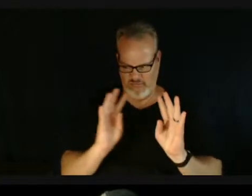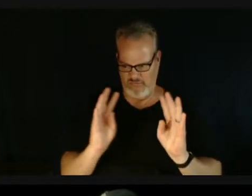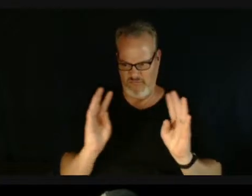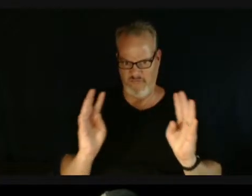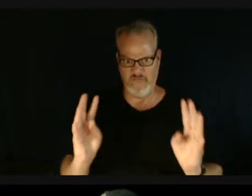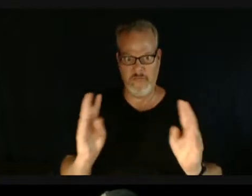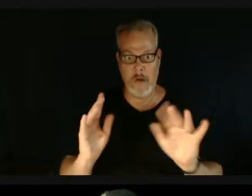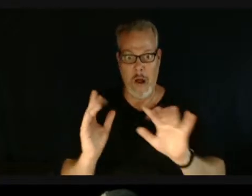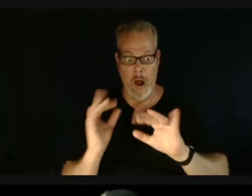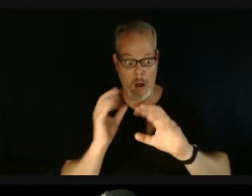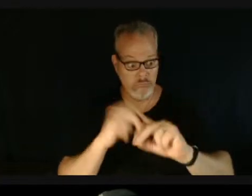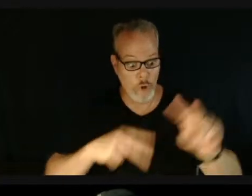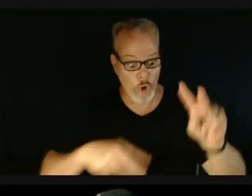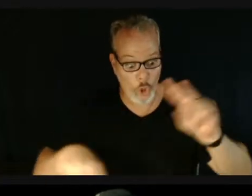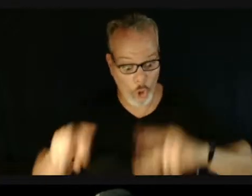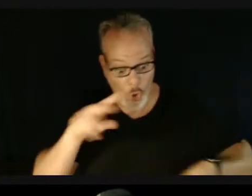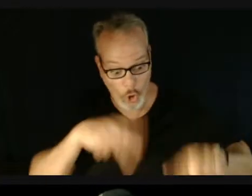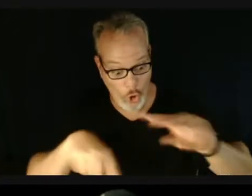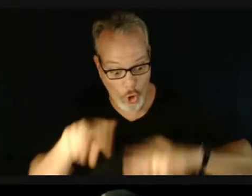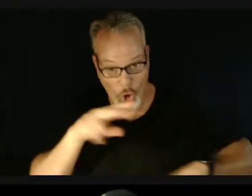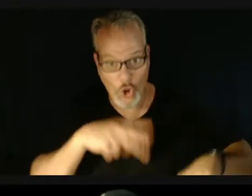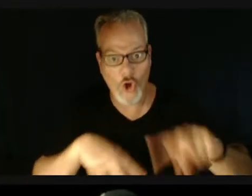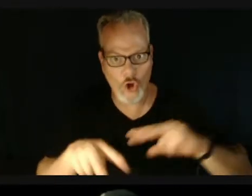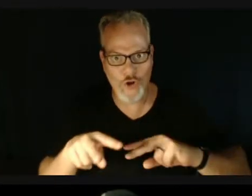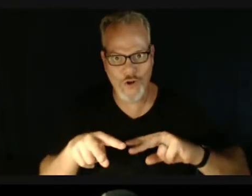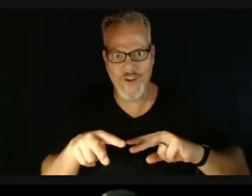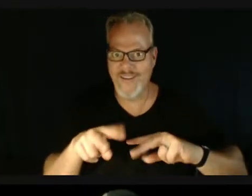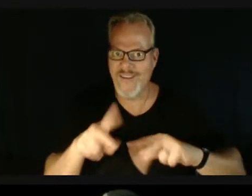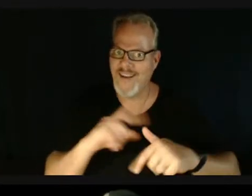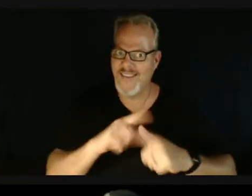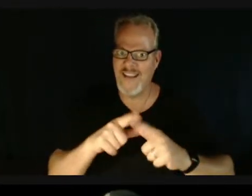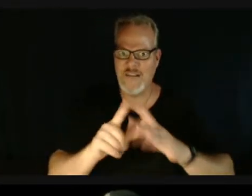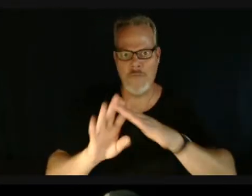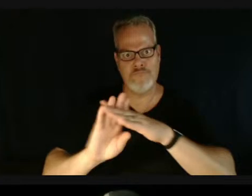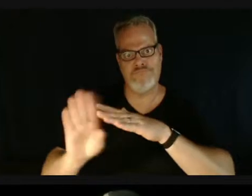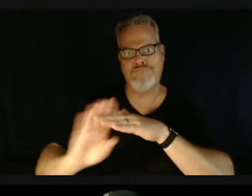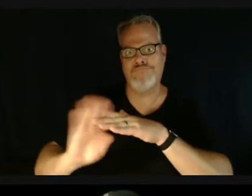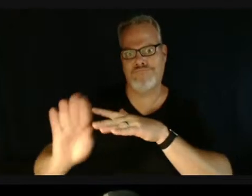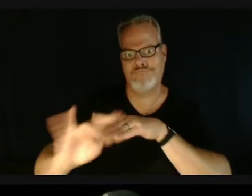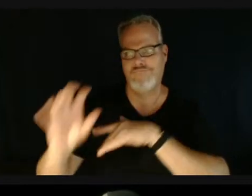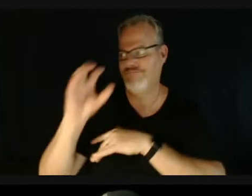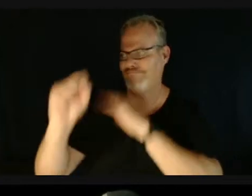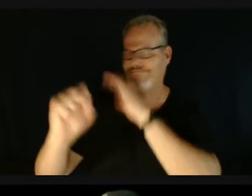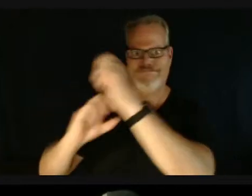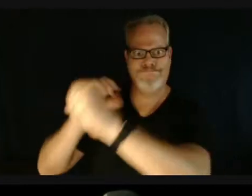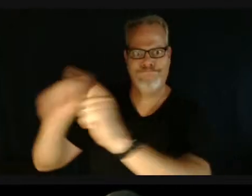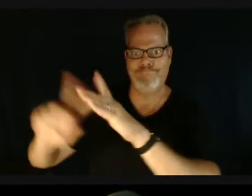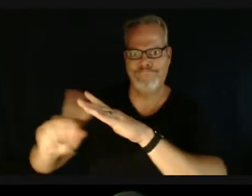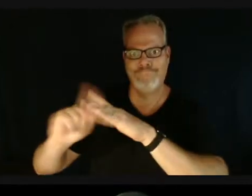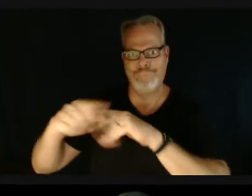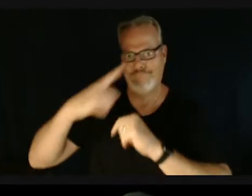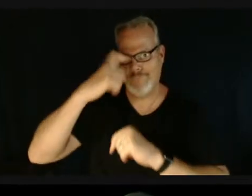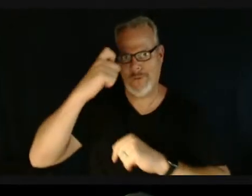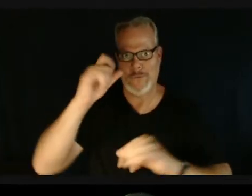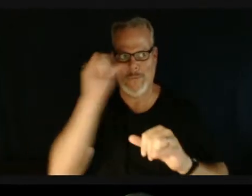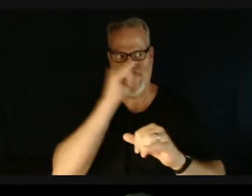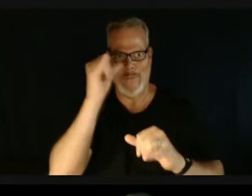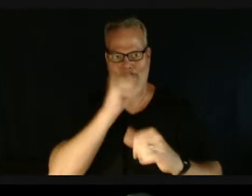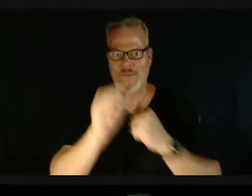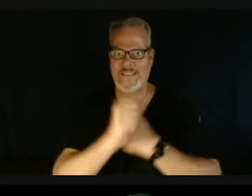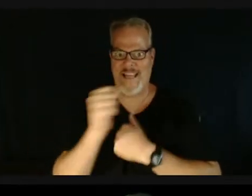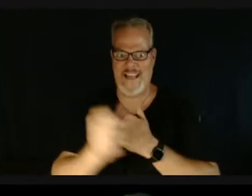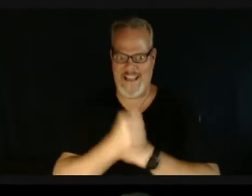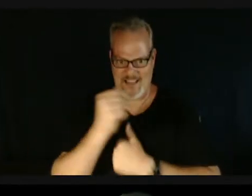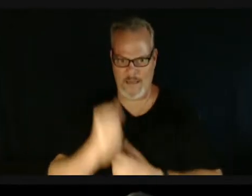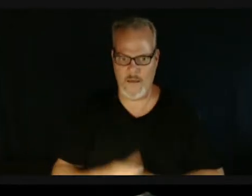to the edge to look at the fountain as it begins here. And then they all evacuate quickly after that, by the looks of what the camera shows. But today